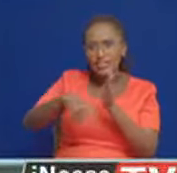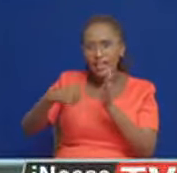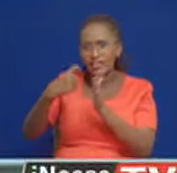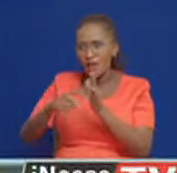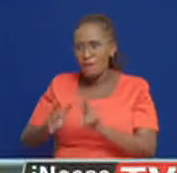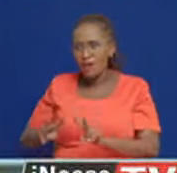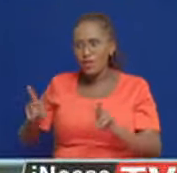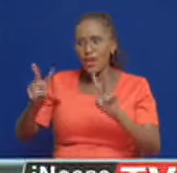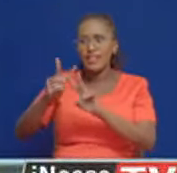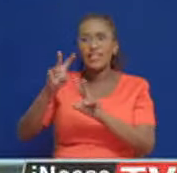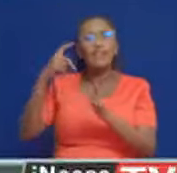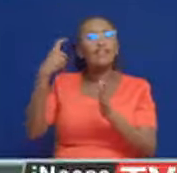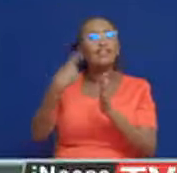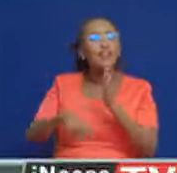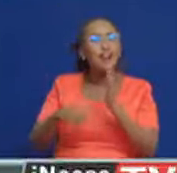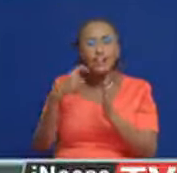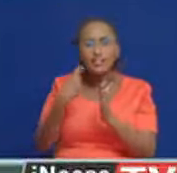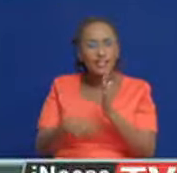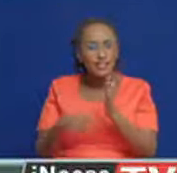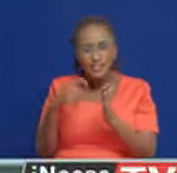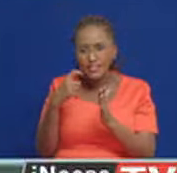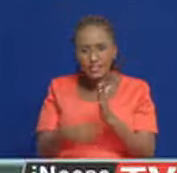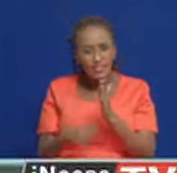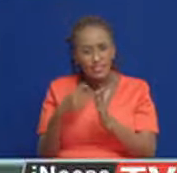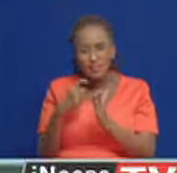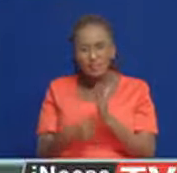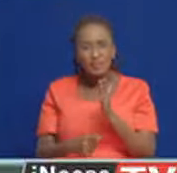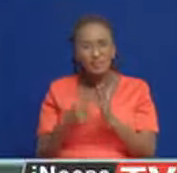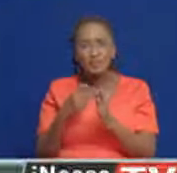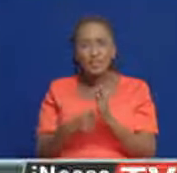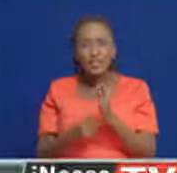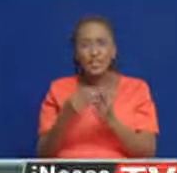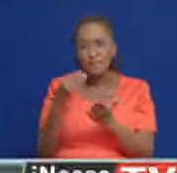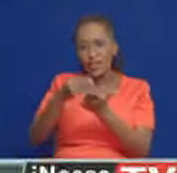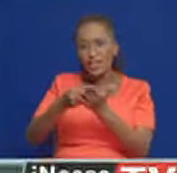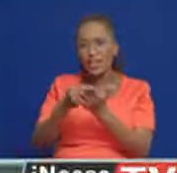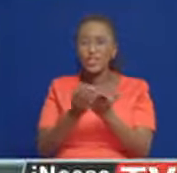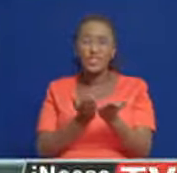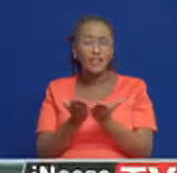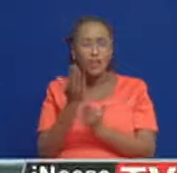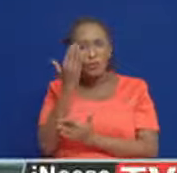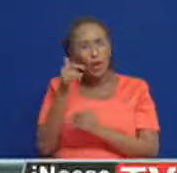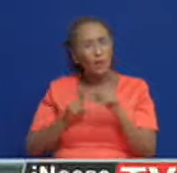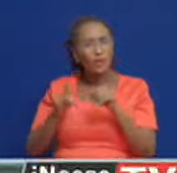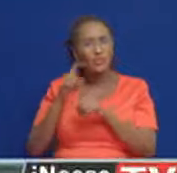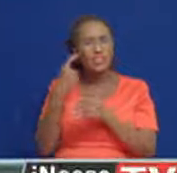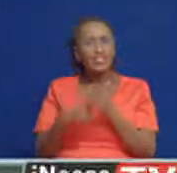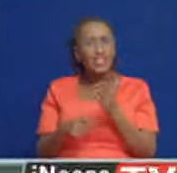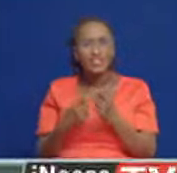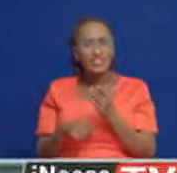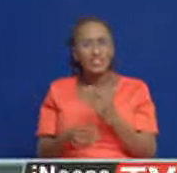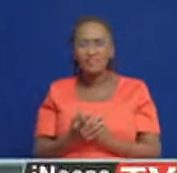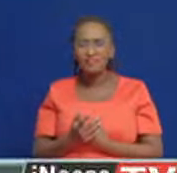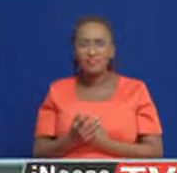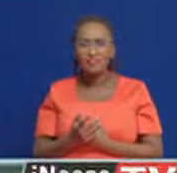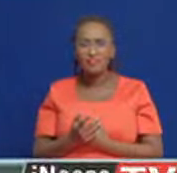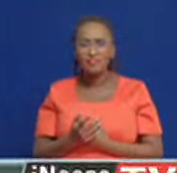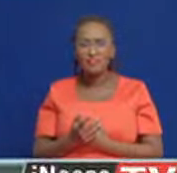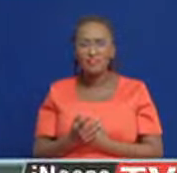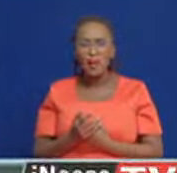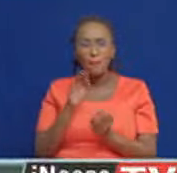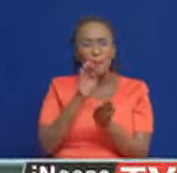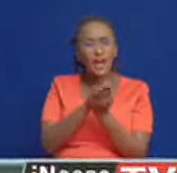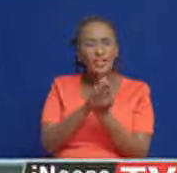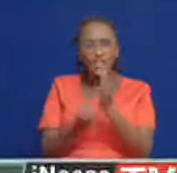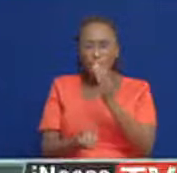value-added tax on financial services? Mm-hmm. What do banks produce? When I